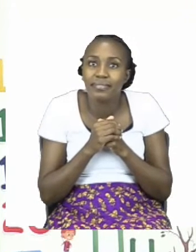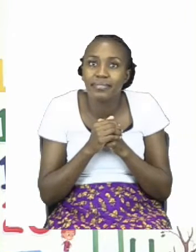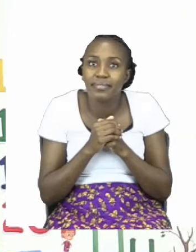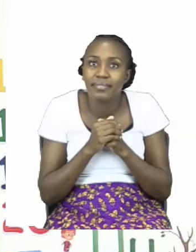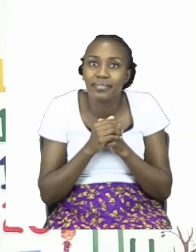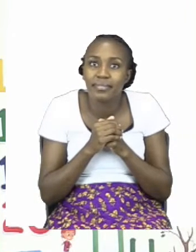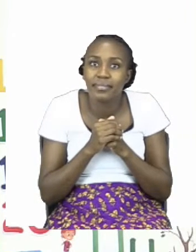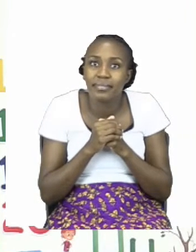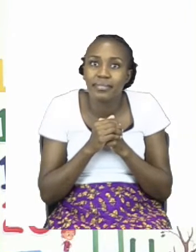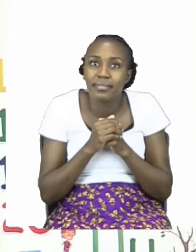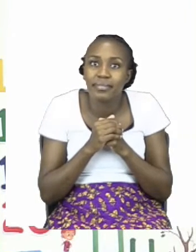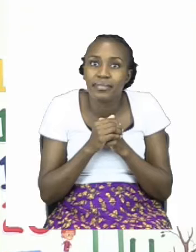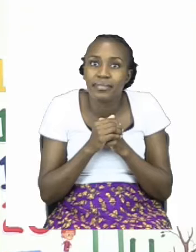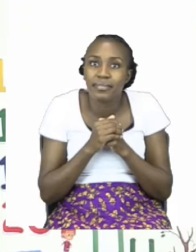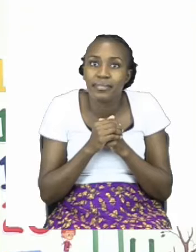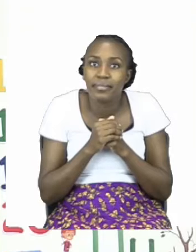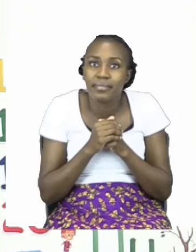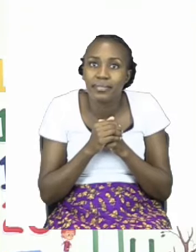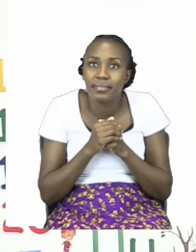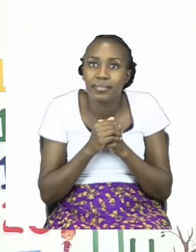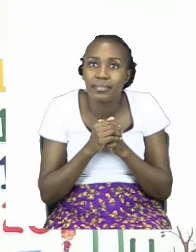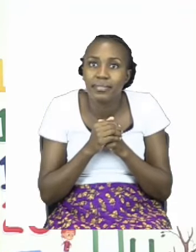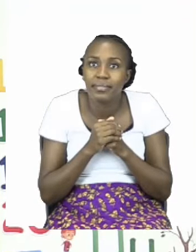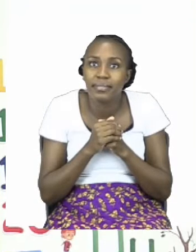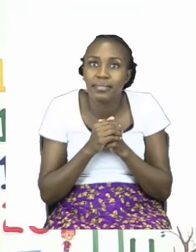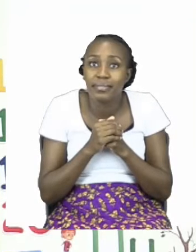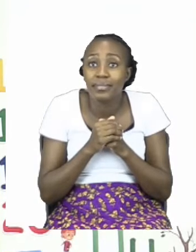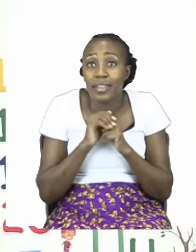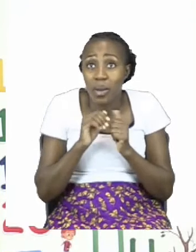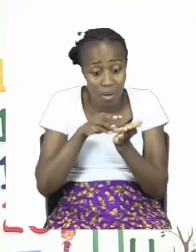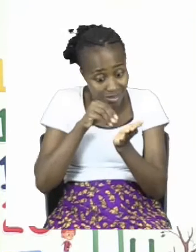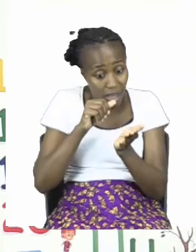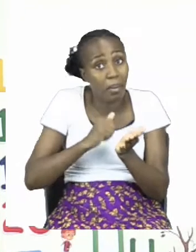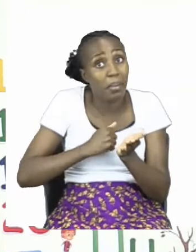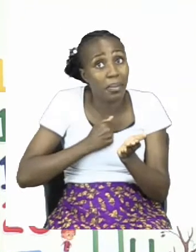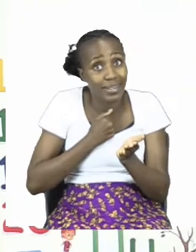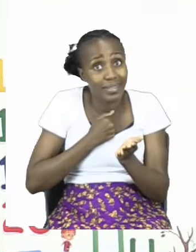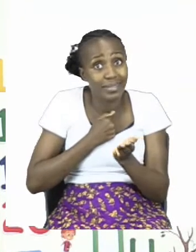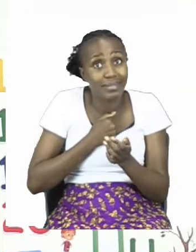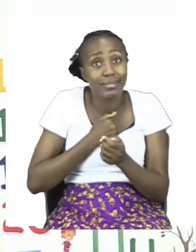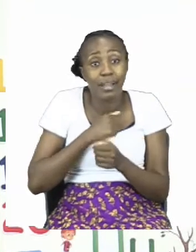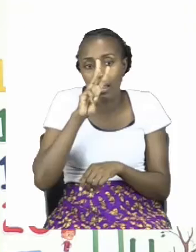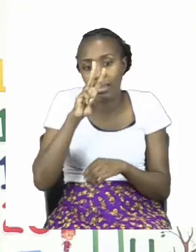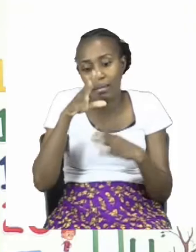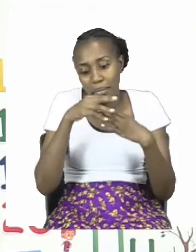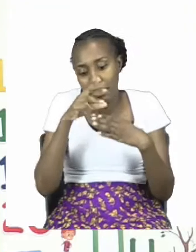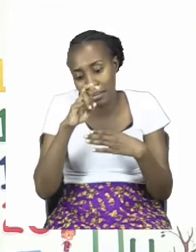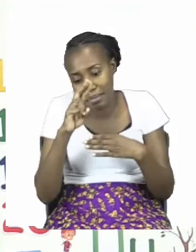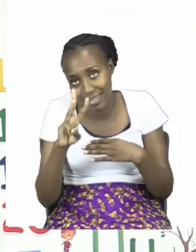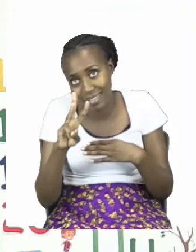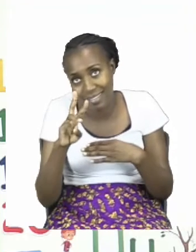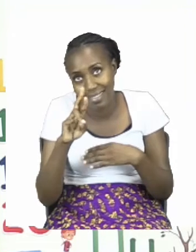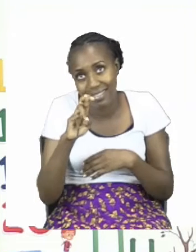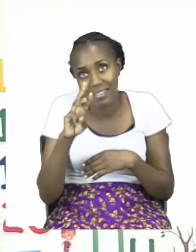$3. So we can go ahead and say my change is 3